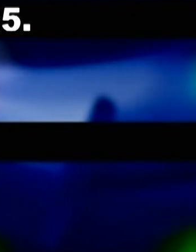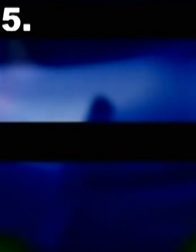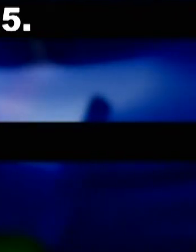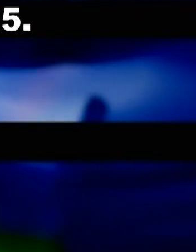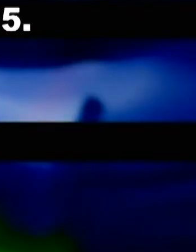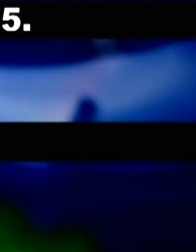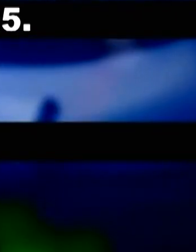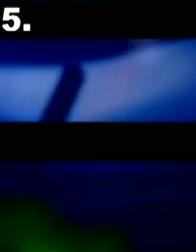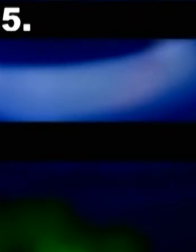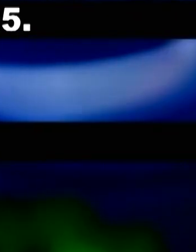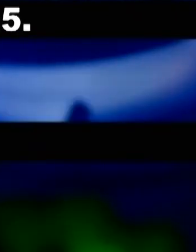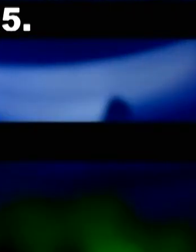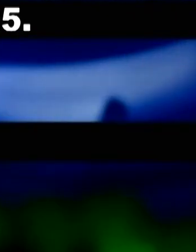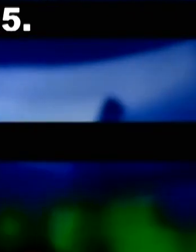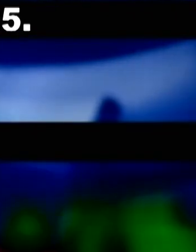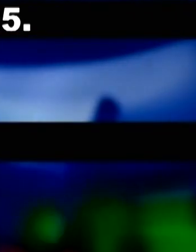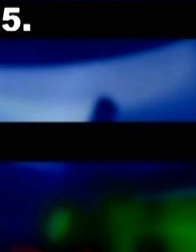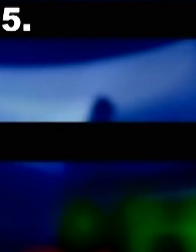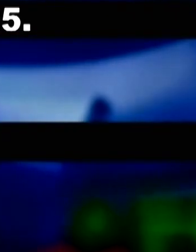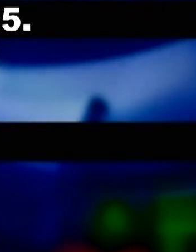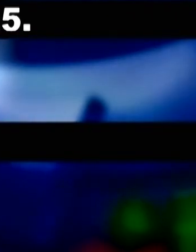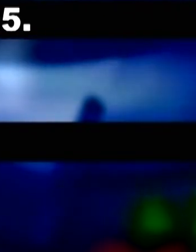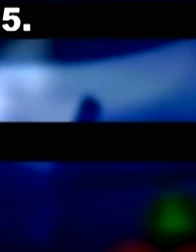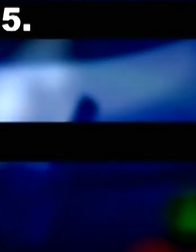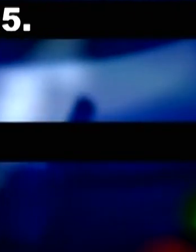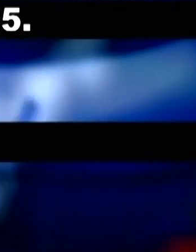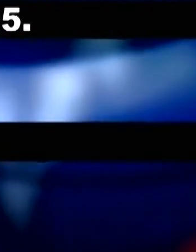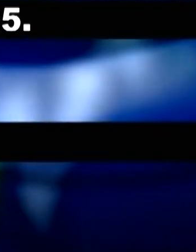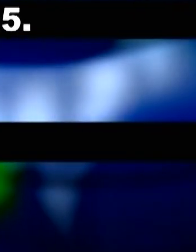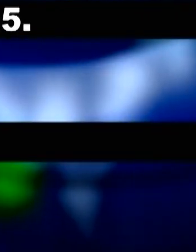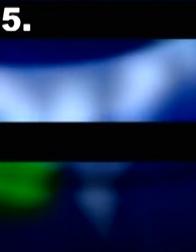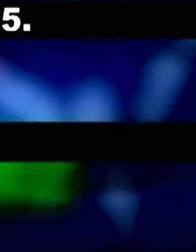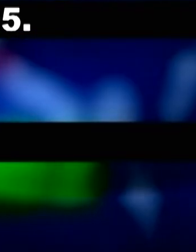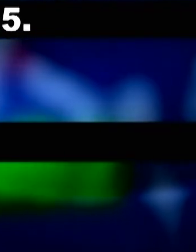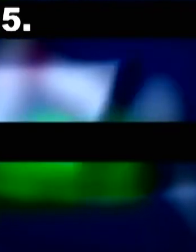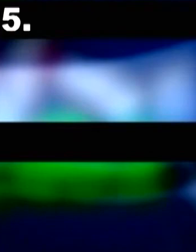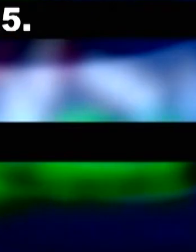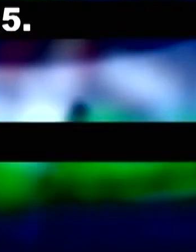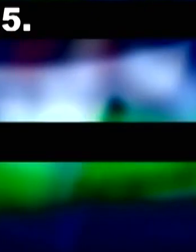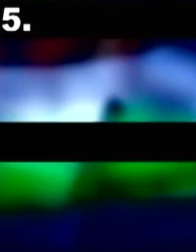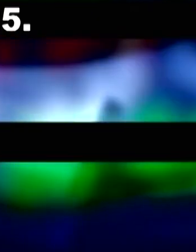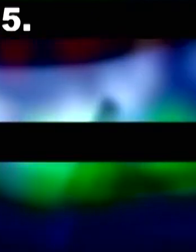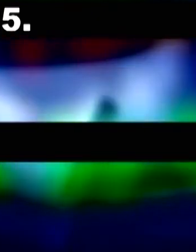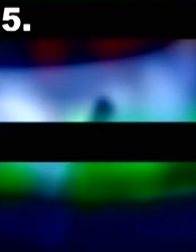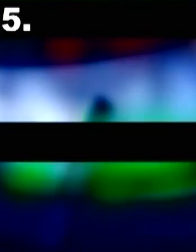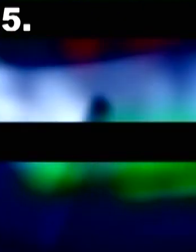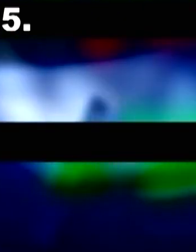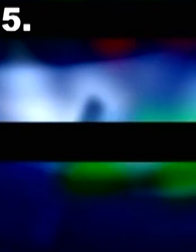8,501 shares at $3.25 each.